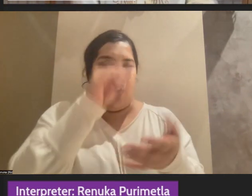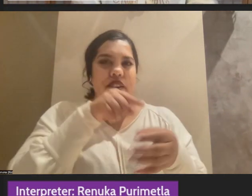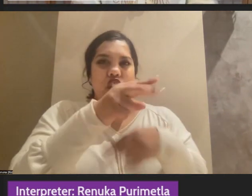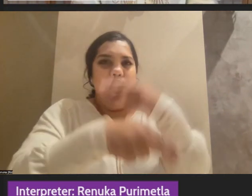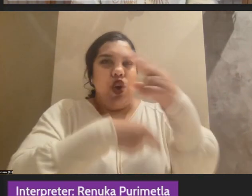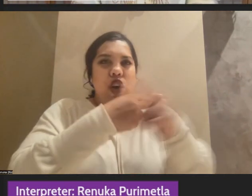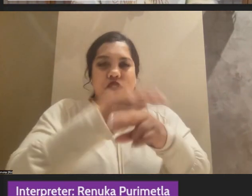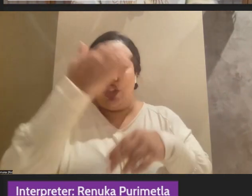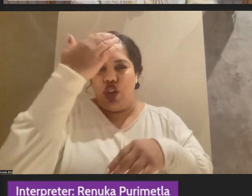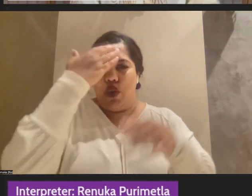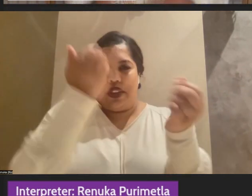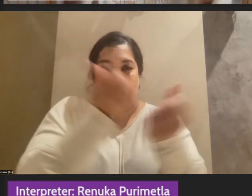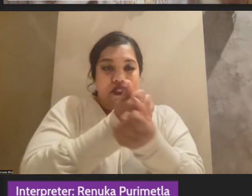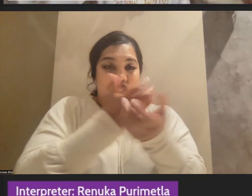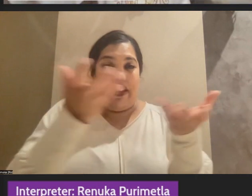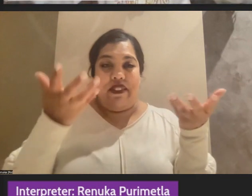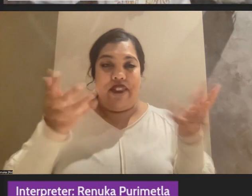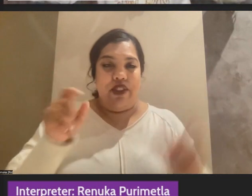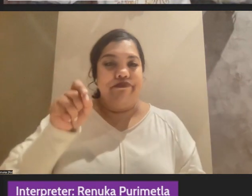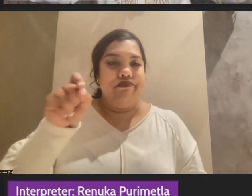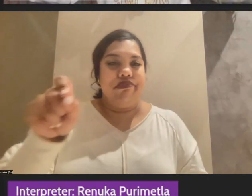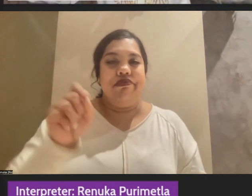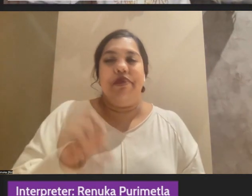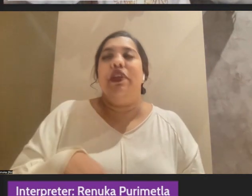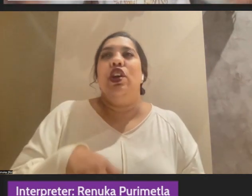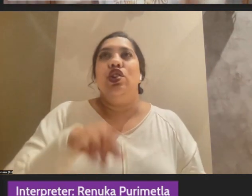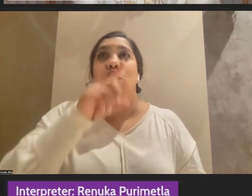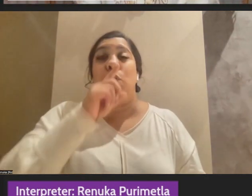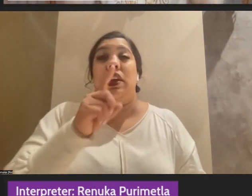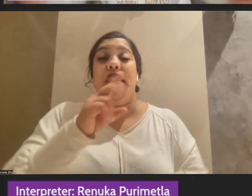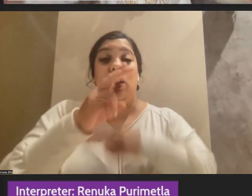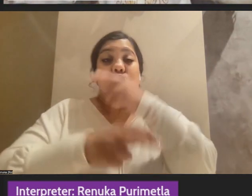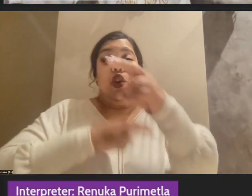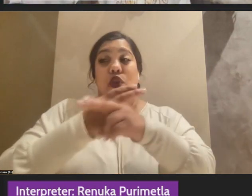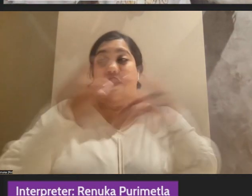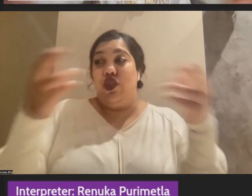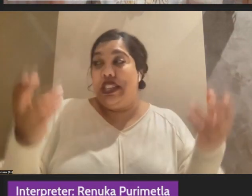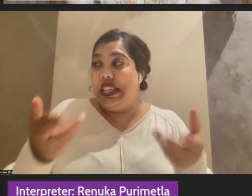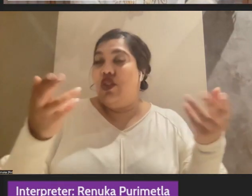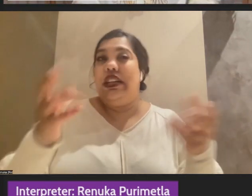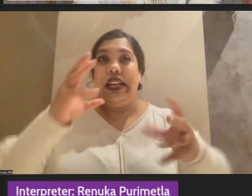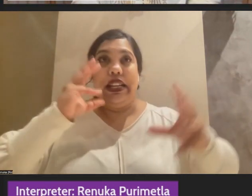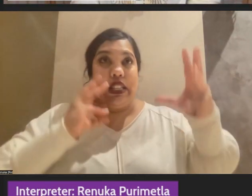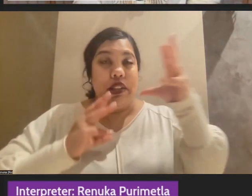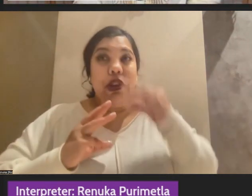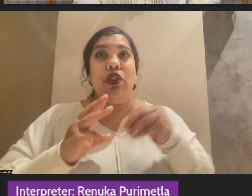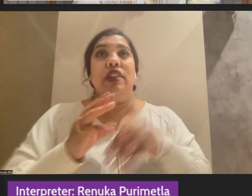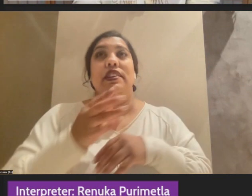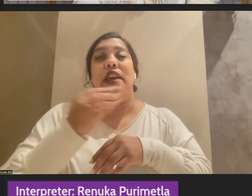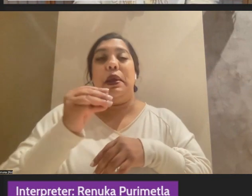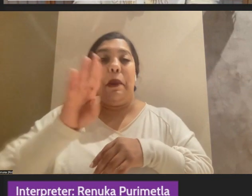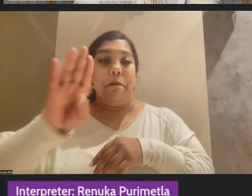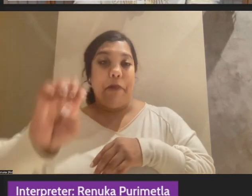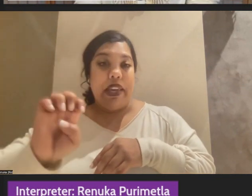already. It's to experience, to be what it already is.